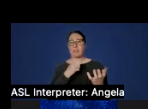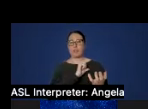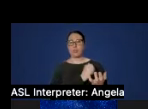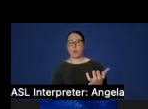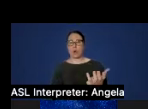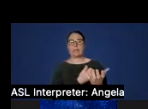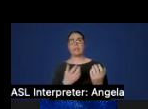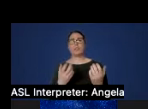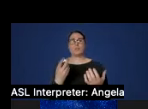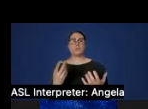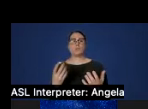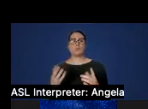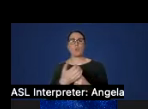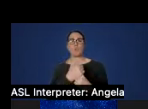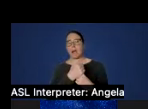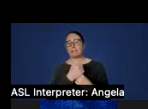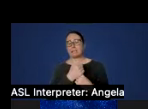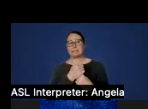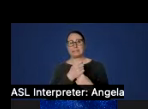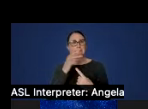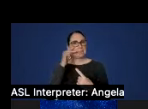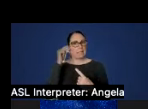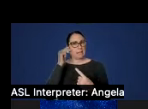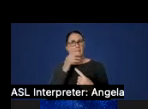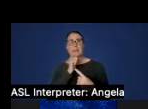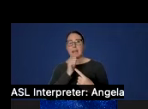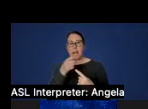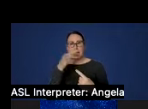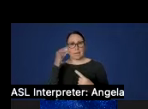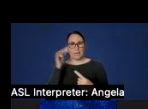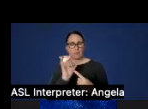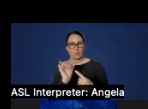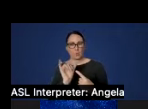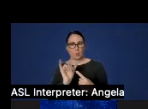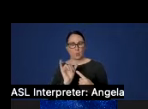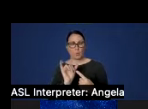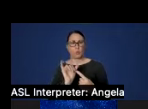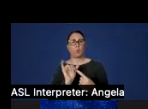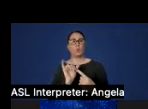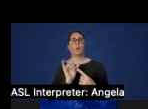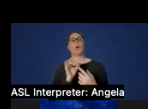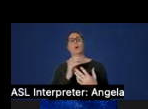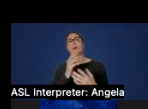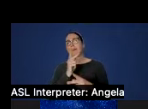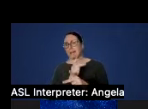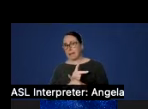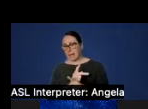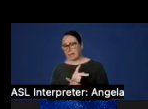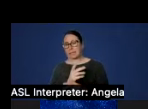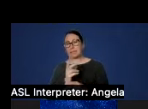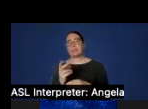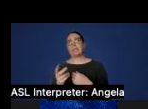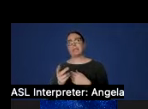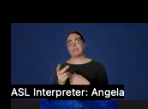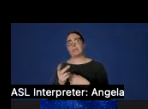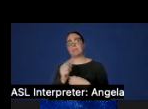agency. Tribal law enforcement officers can detain non-native for a reasonable amount of time until the